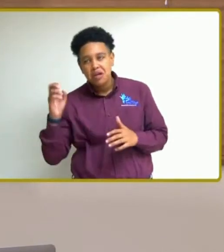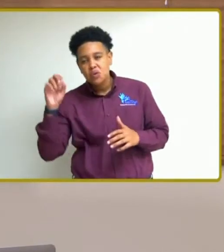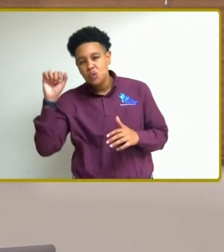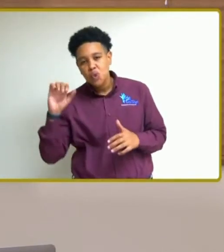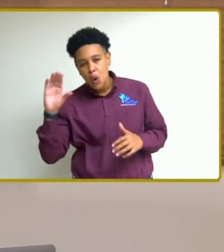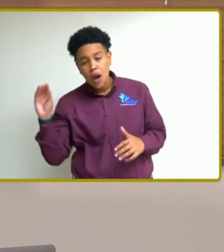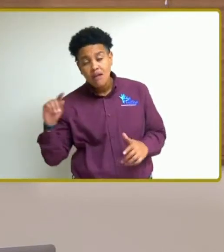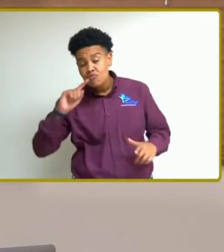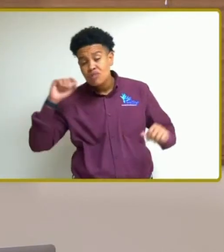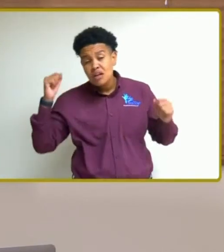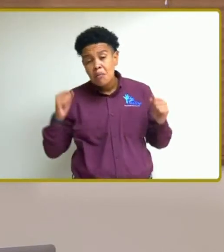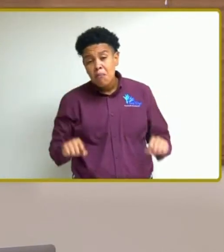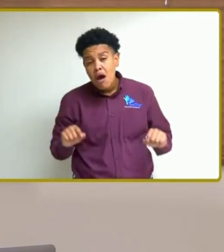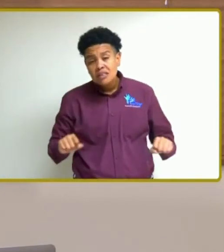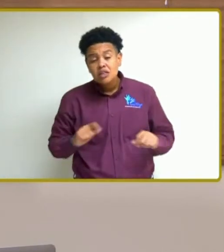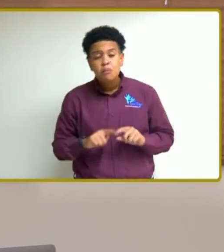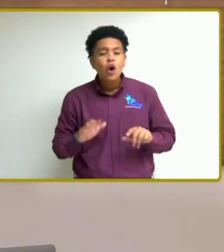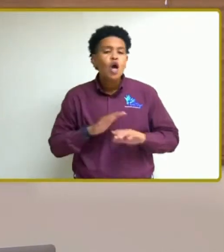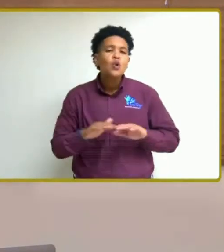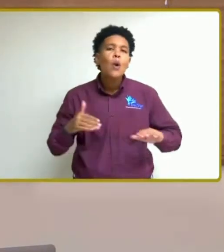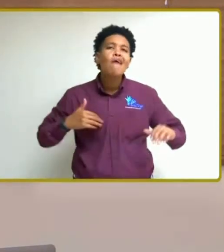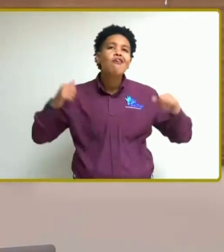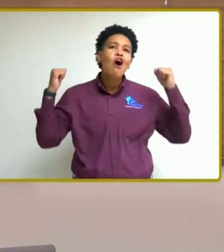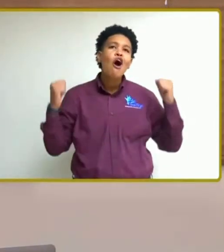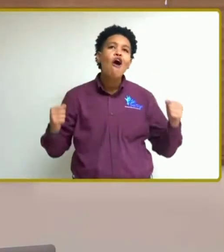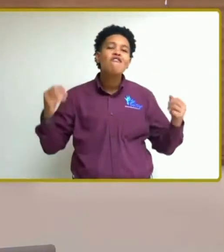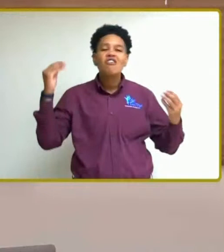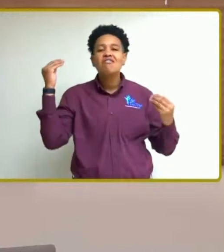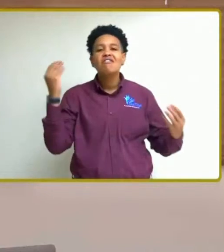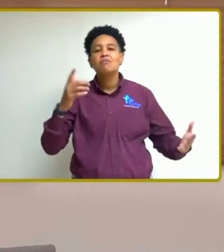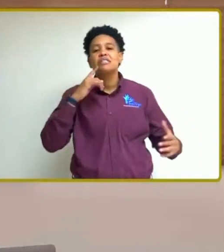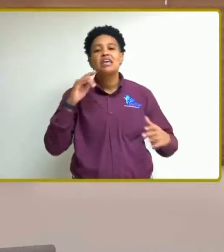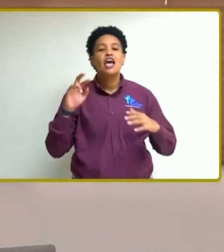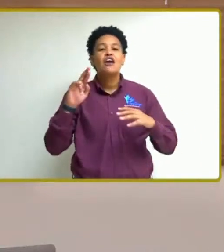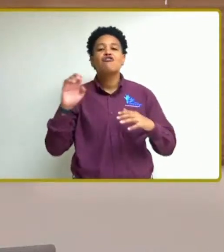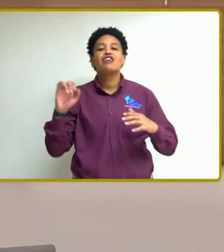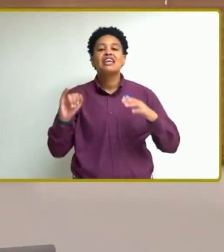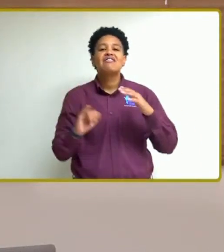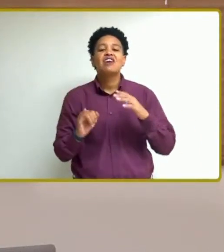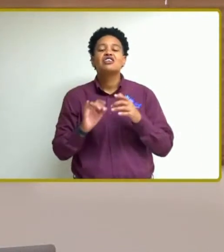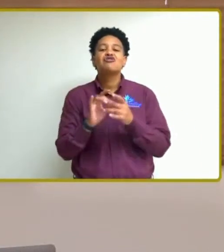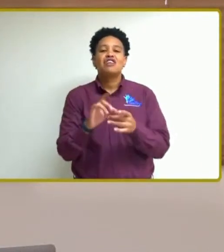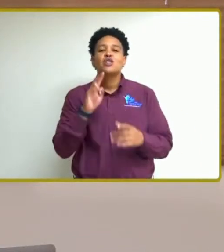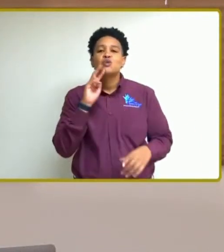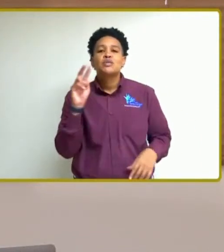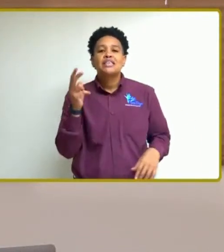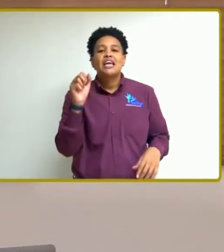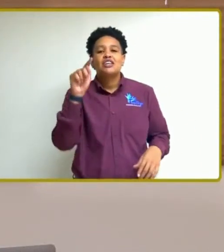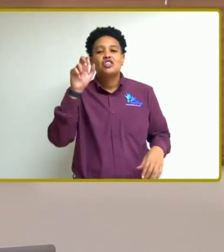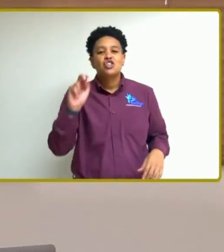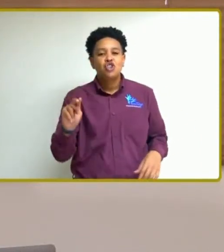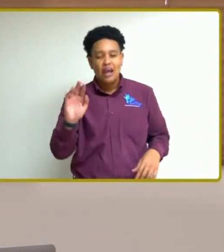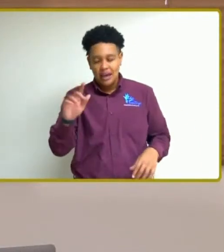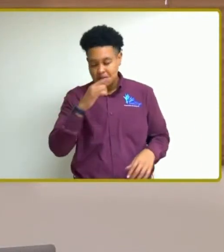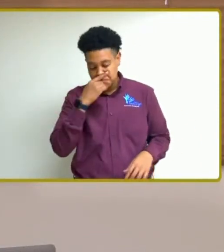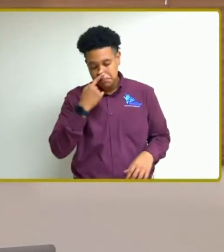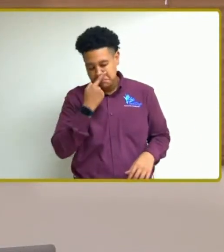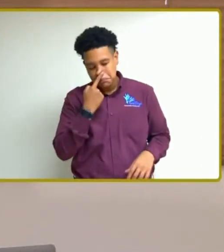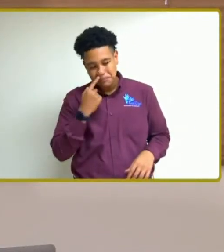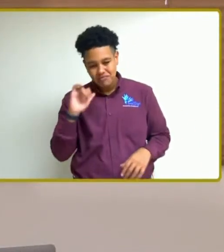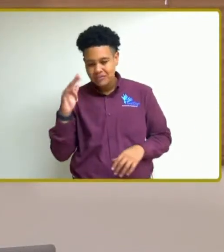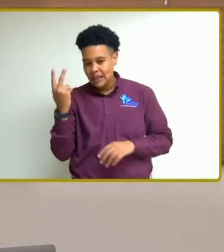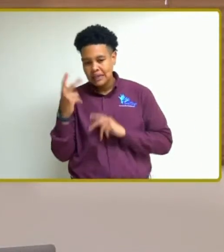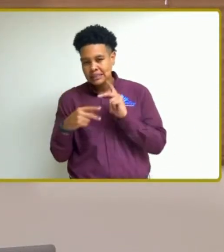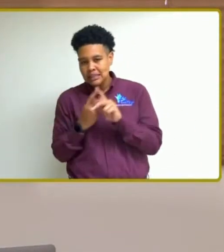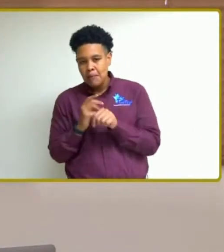have any concrete information to say that reinfection was due to a second strain. What we also do know, however,